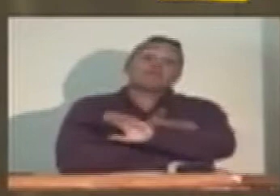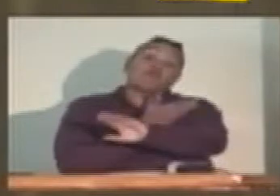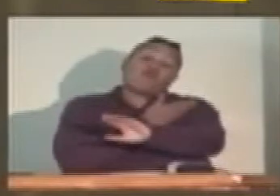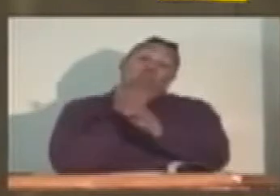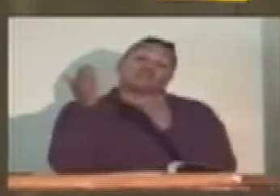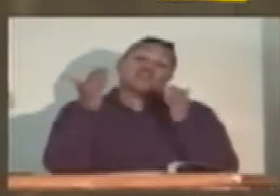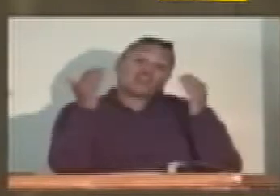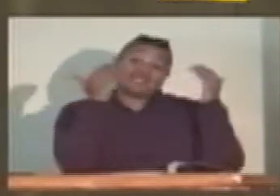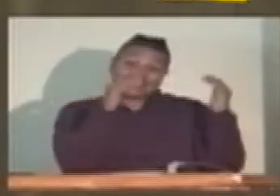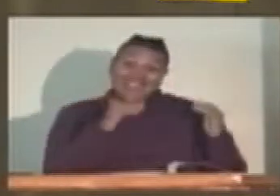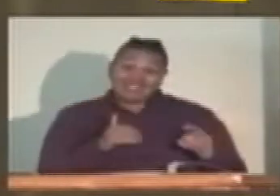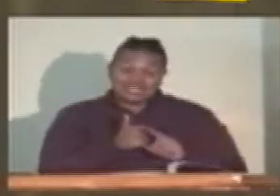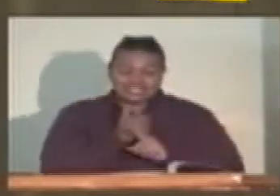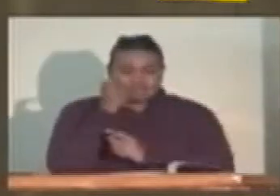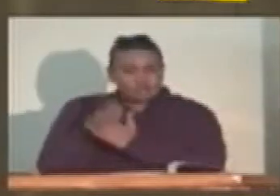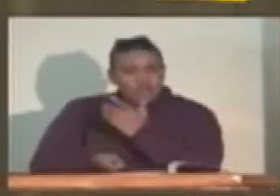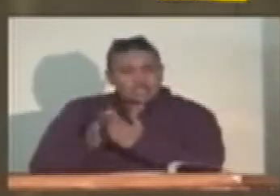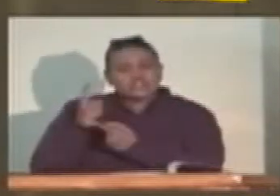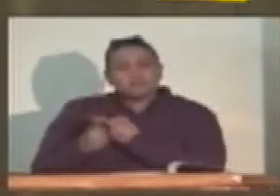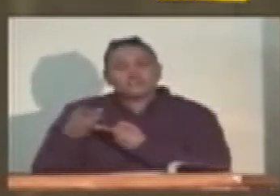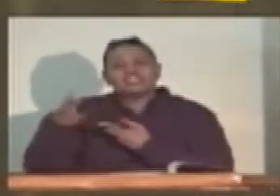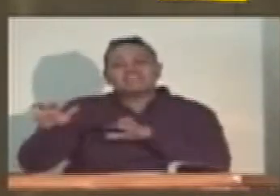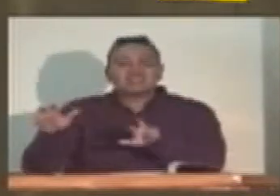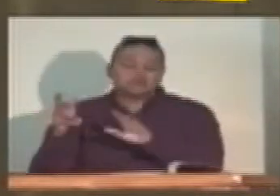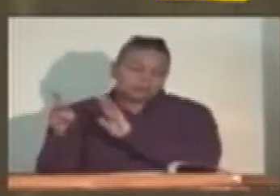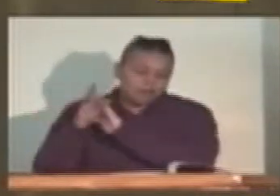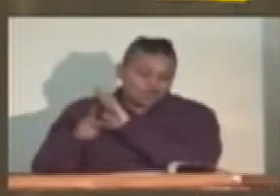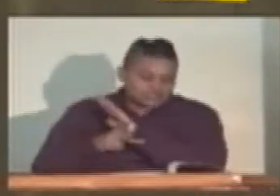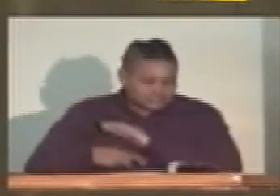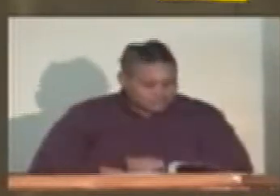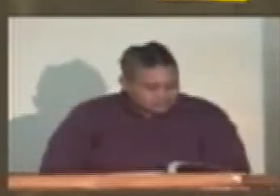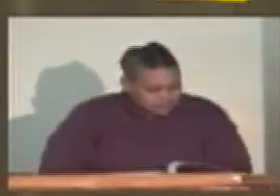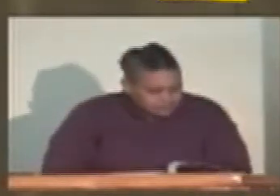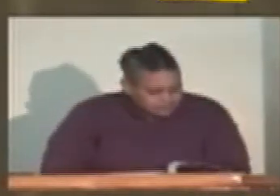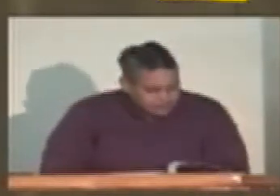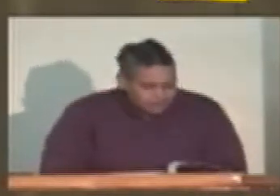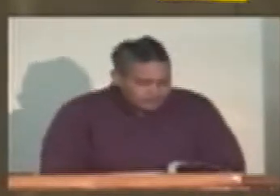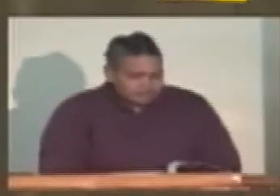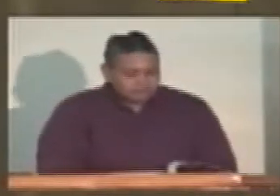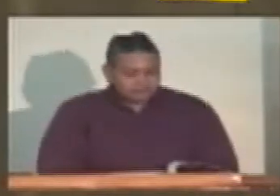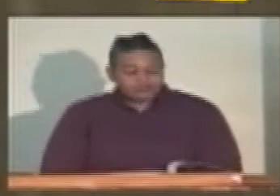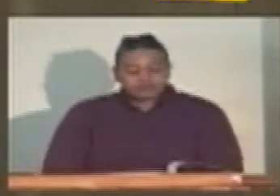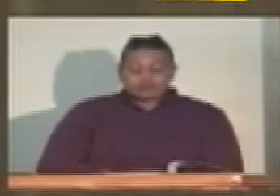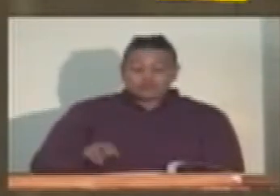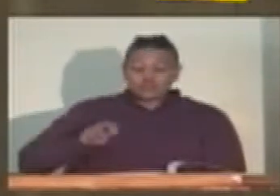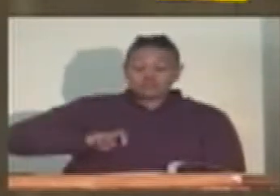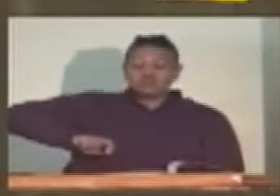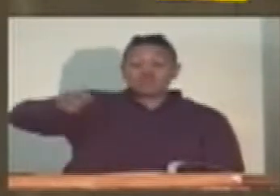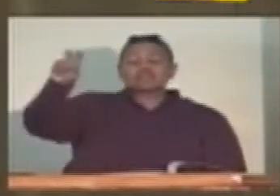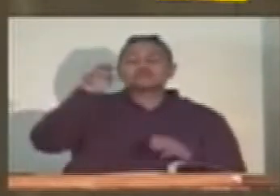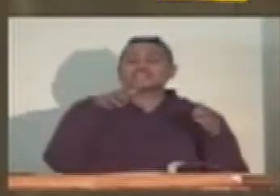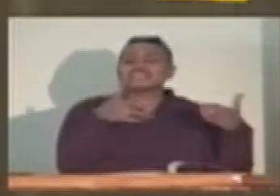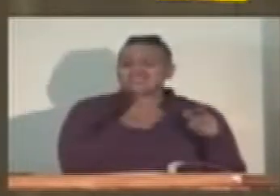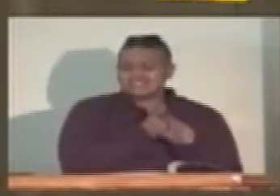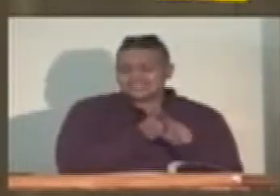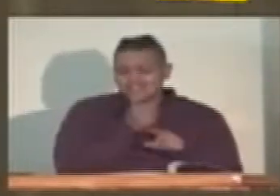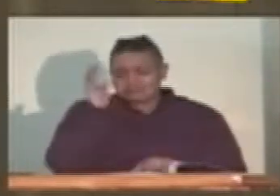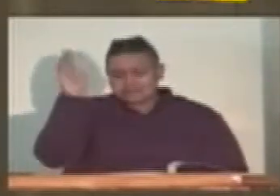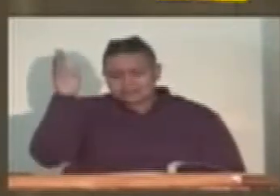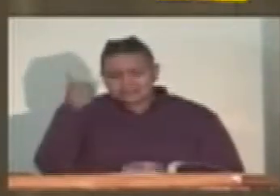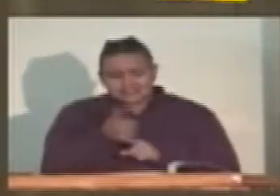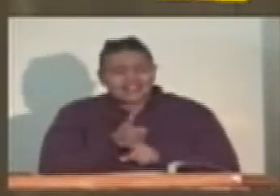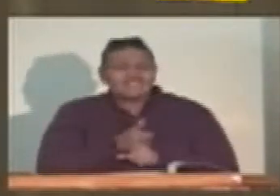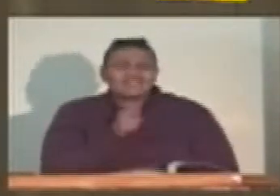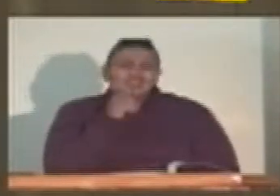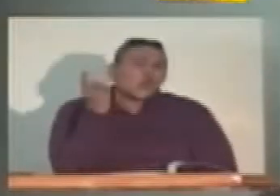levels, pricing, and investment policy. The transportation sector, Mr. Speaker, is